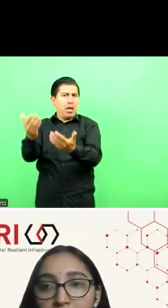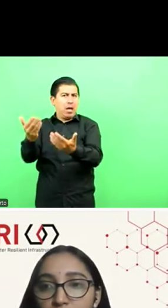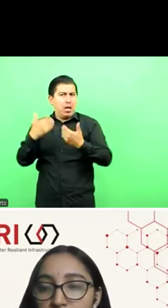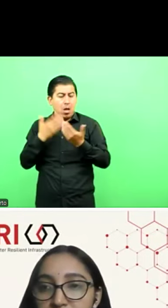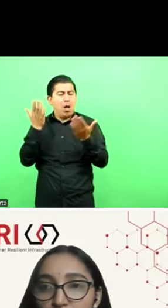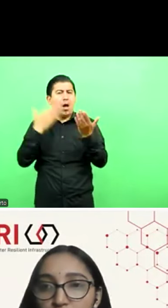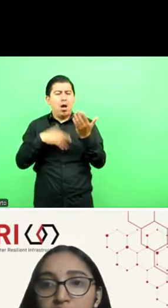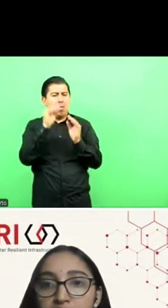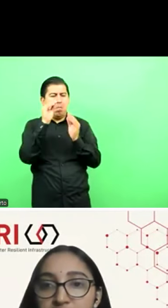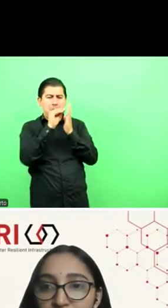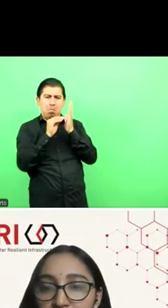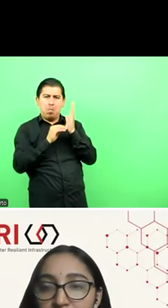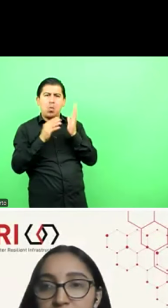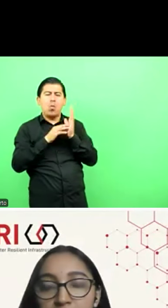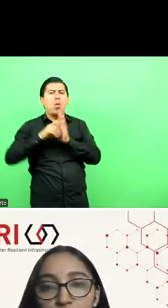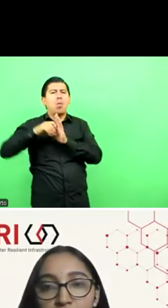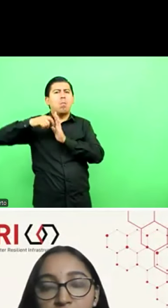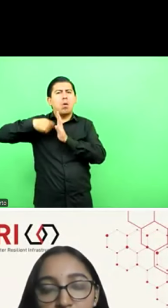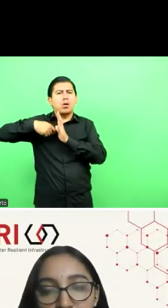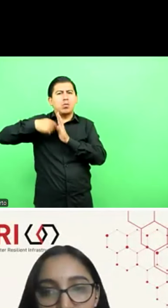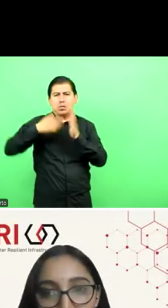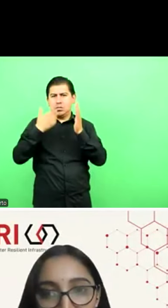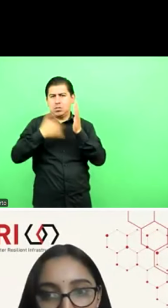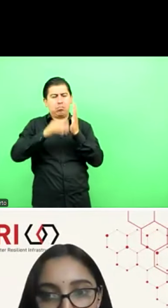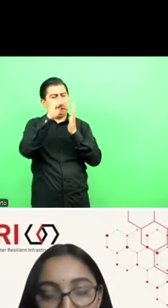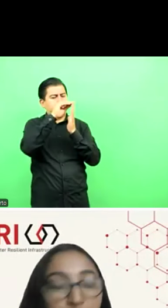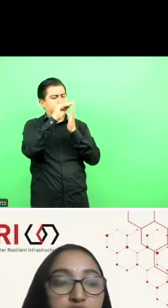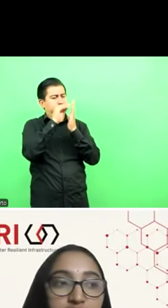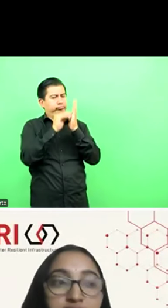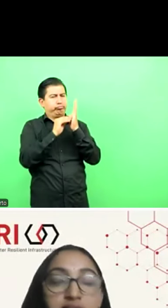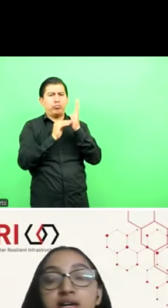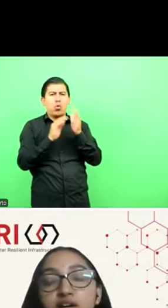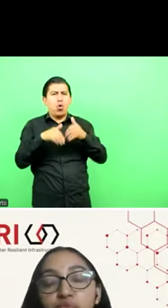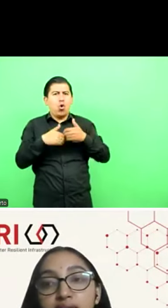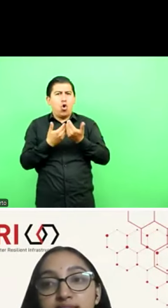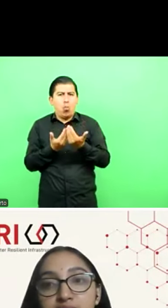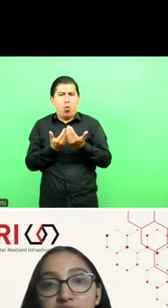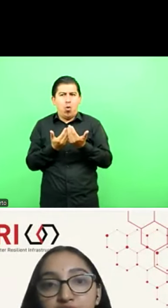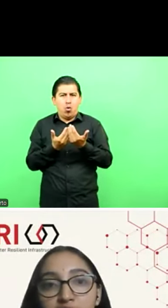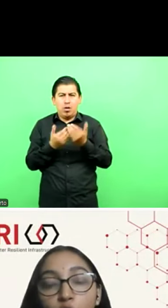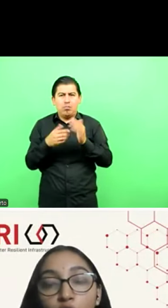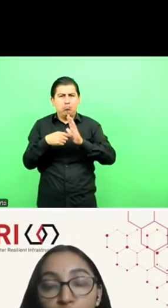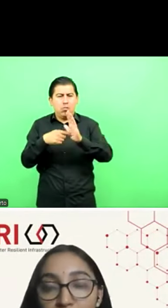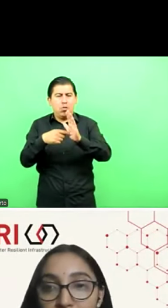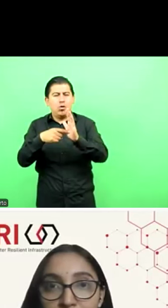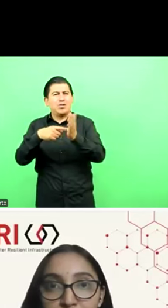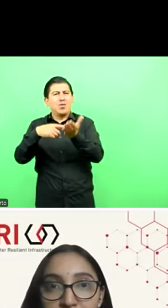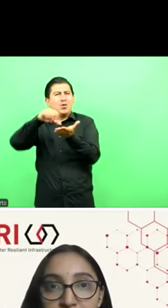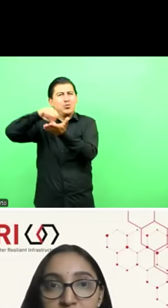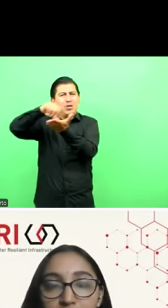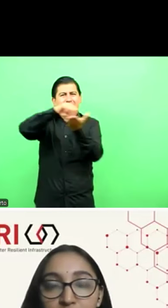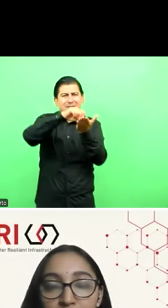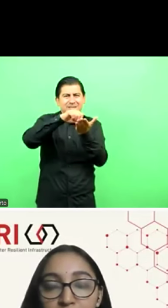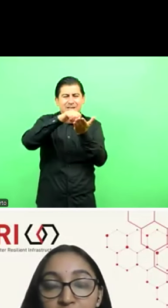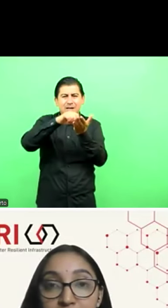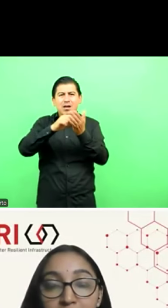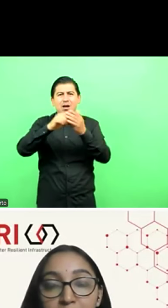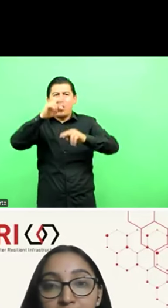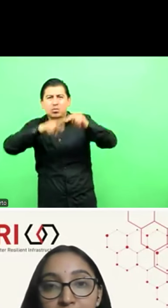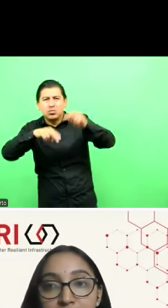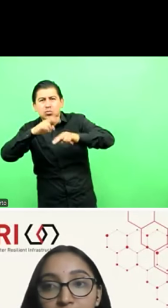and also risk finance, including nature-based infrastructure solutions. We received an overwhelming interest from